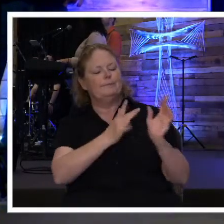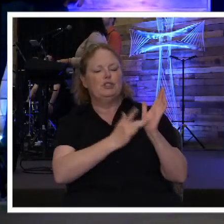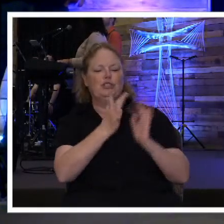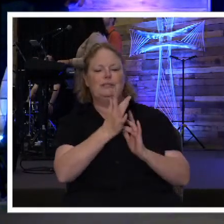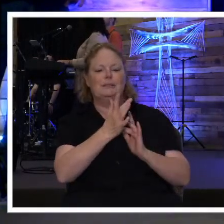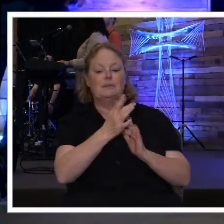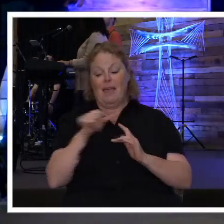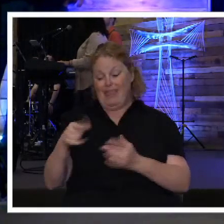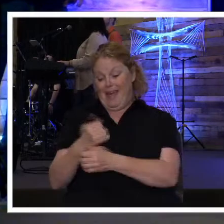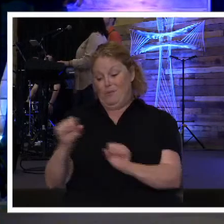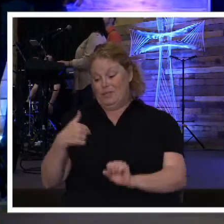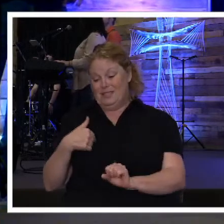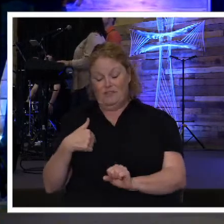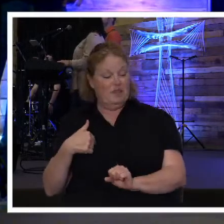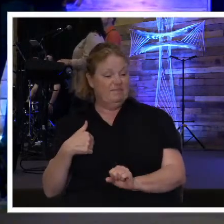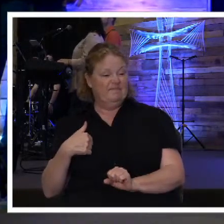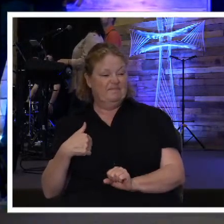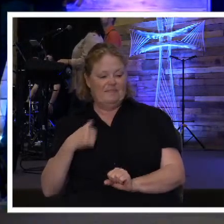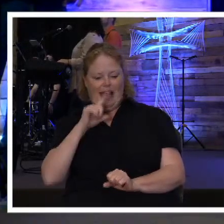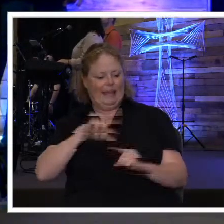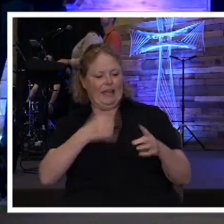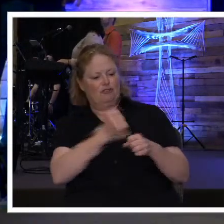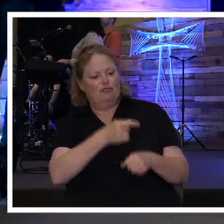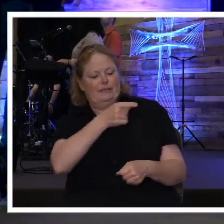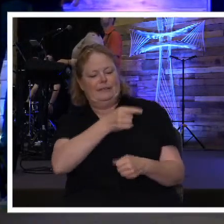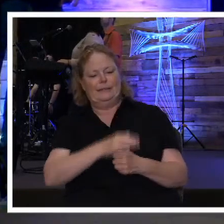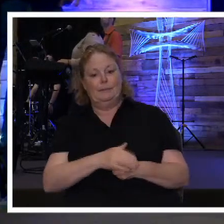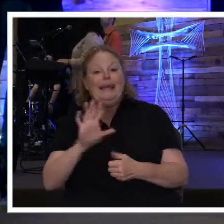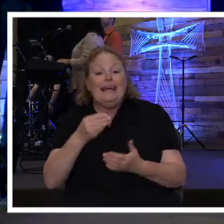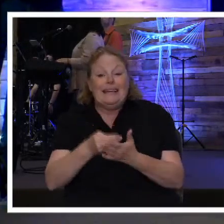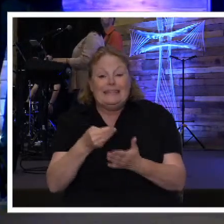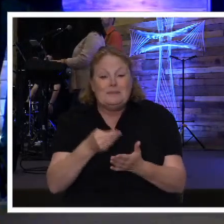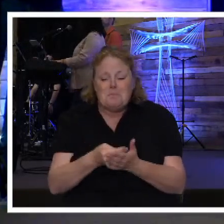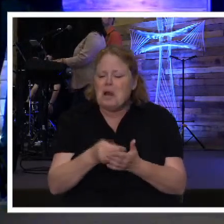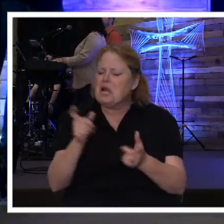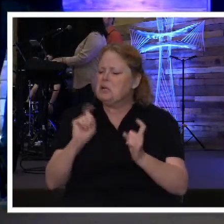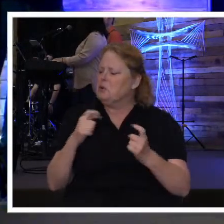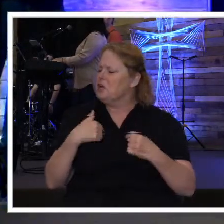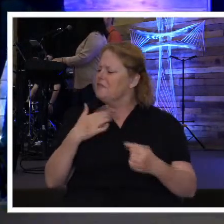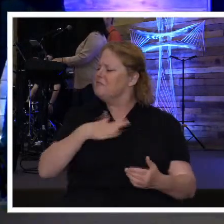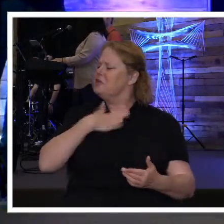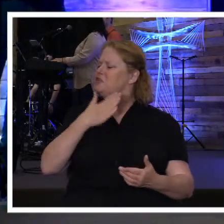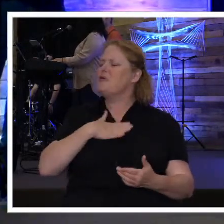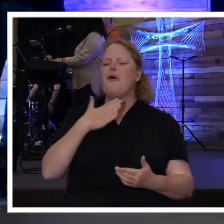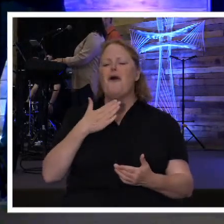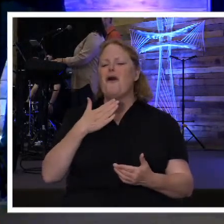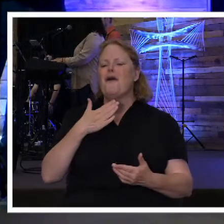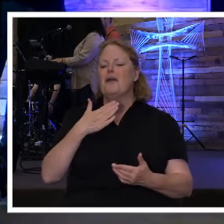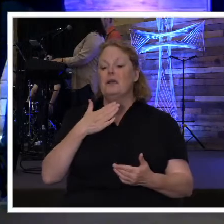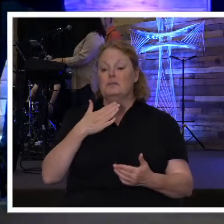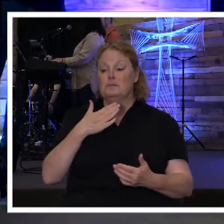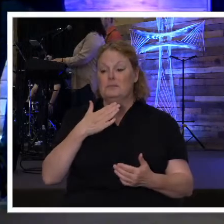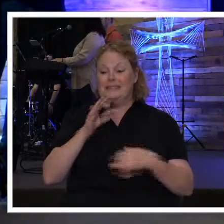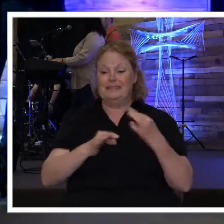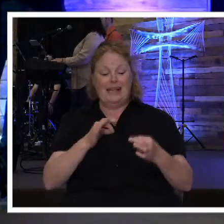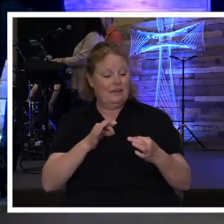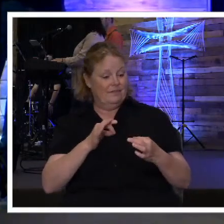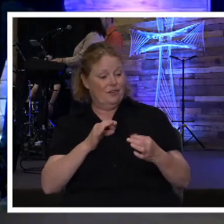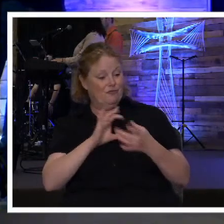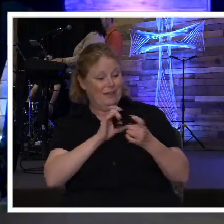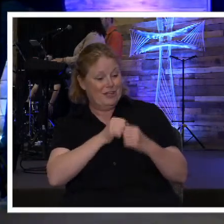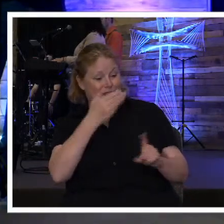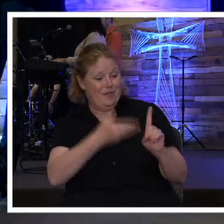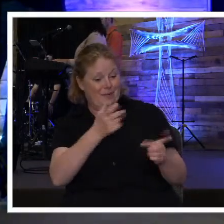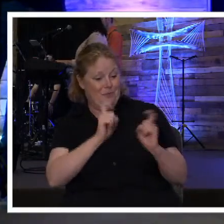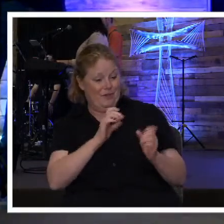And he believes that his wealth and position and his possessions will bring him greater joy than a relationship with God.